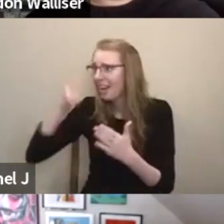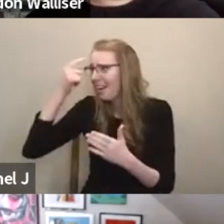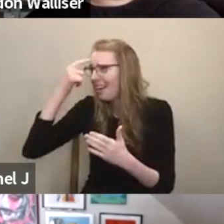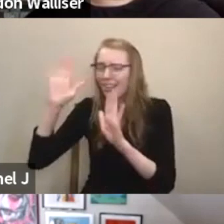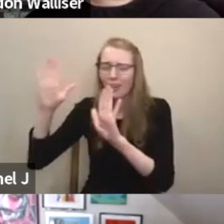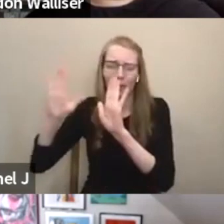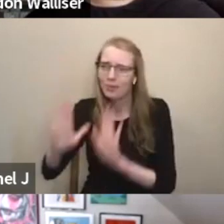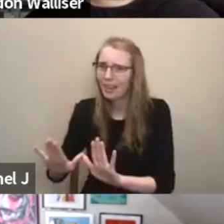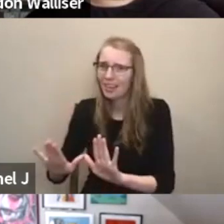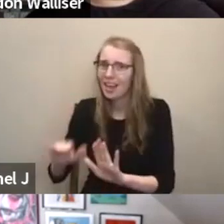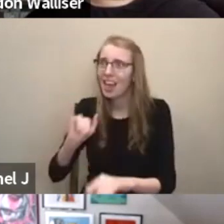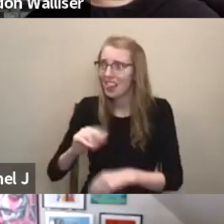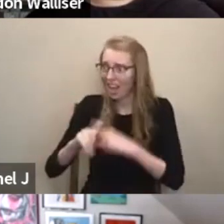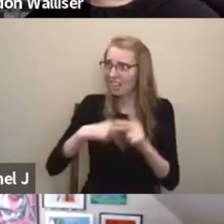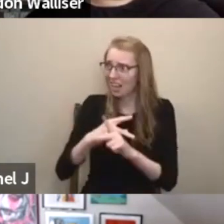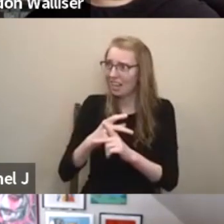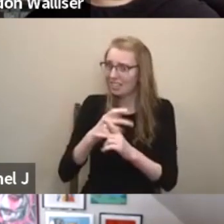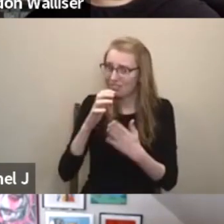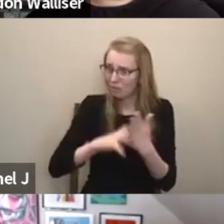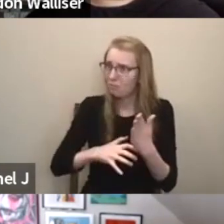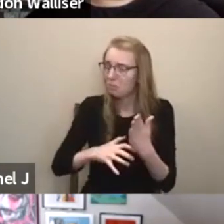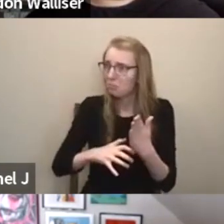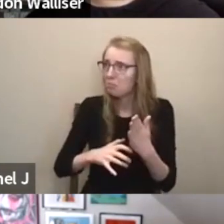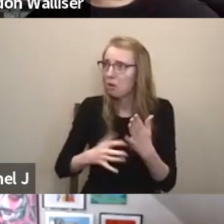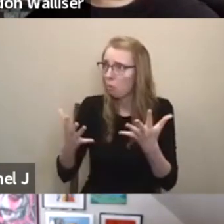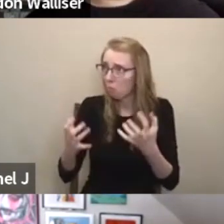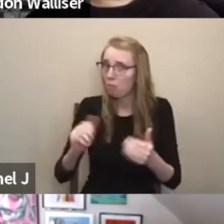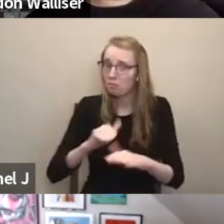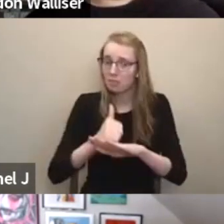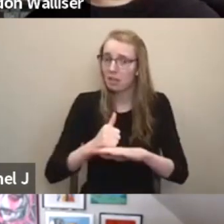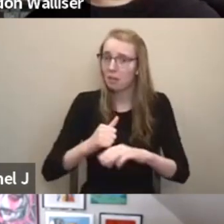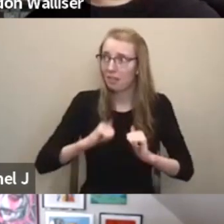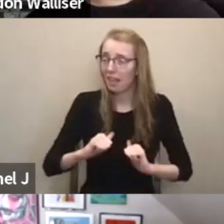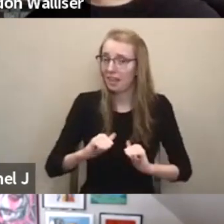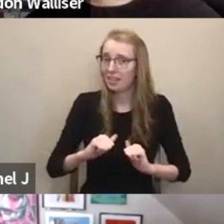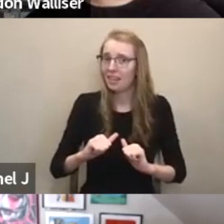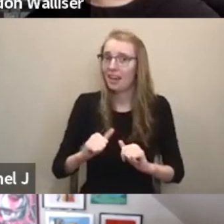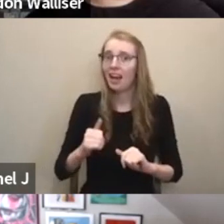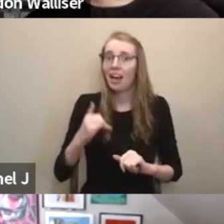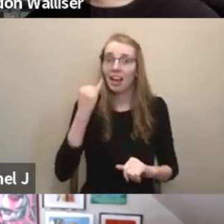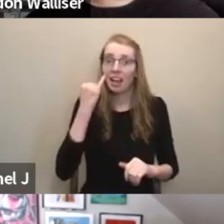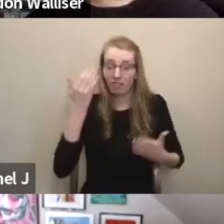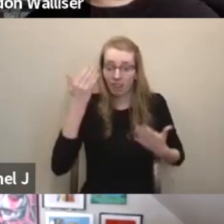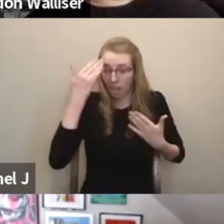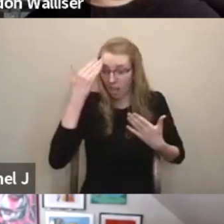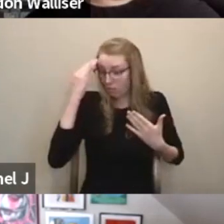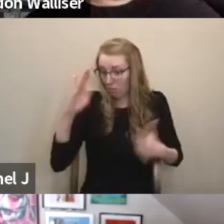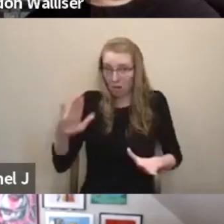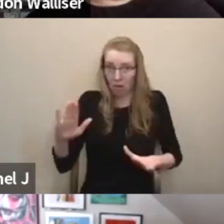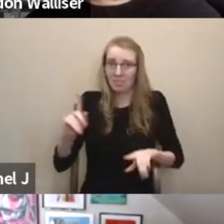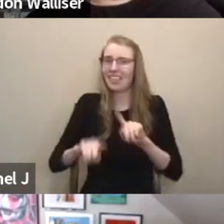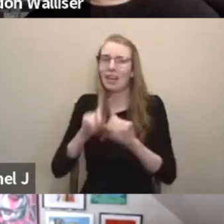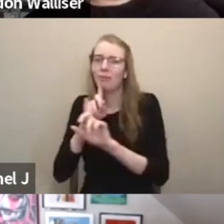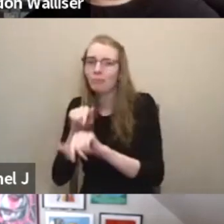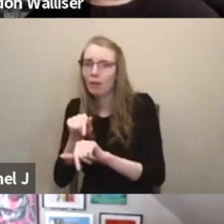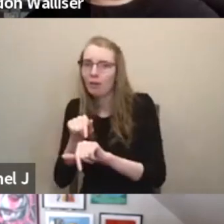program. When I don't know, That's another. but at least the feedback to know, like, okay, this is a thing